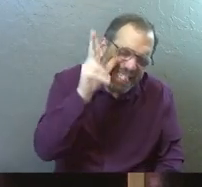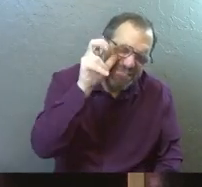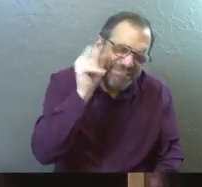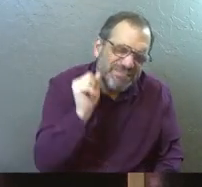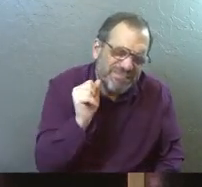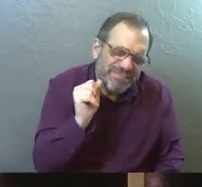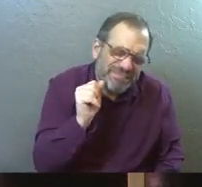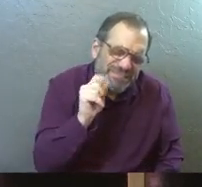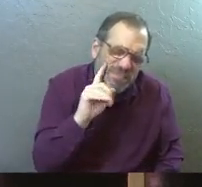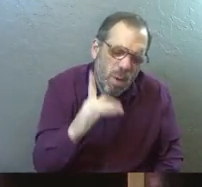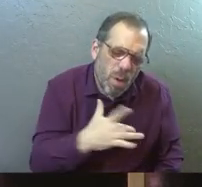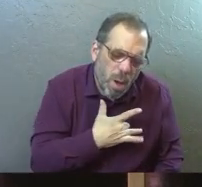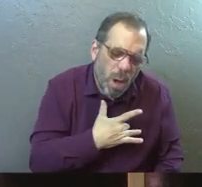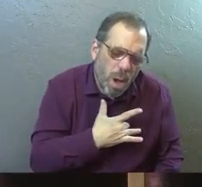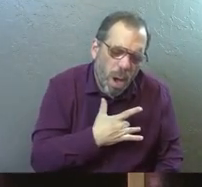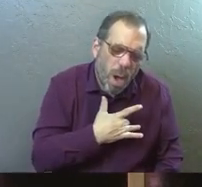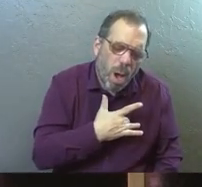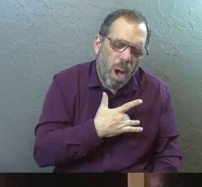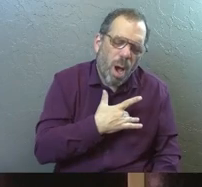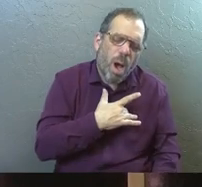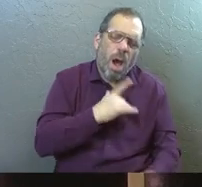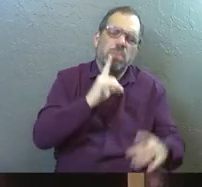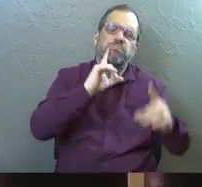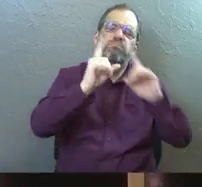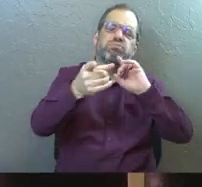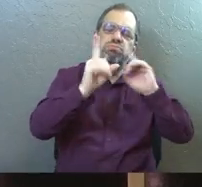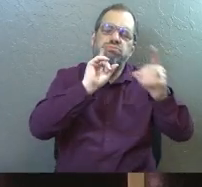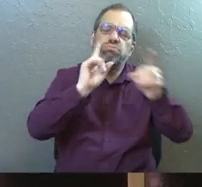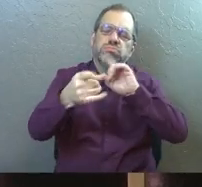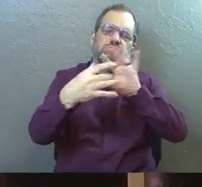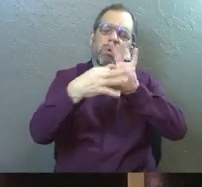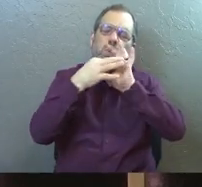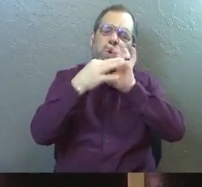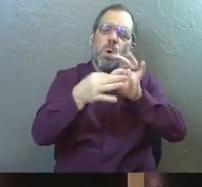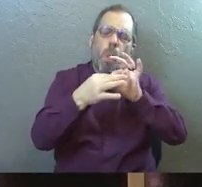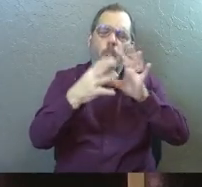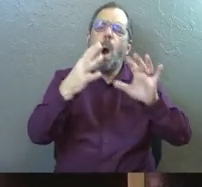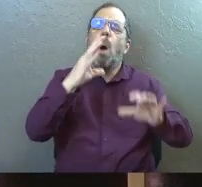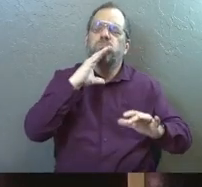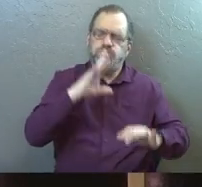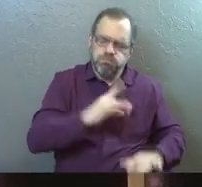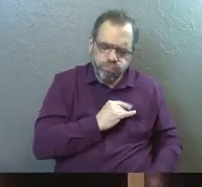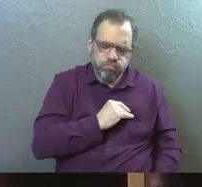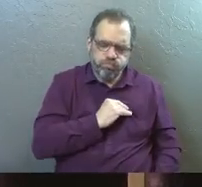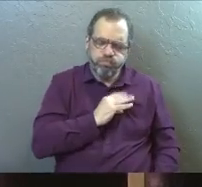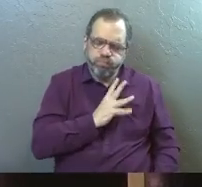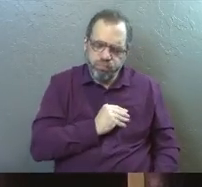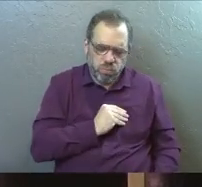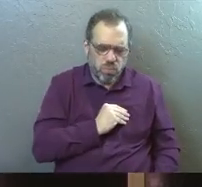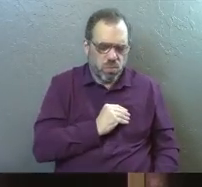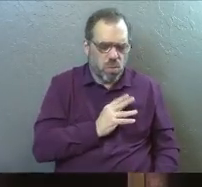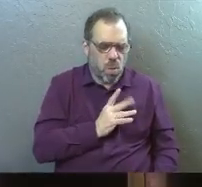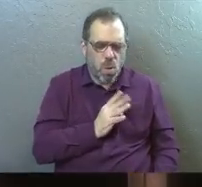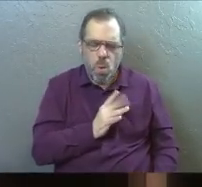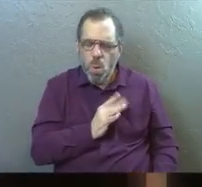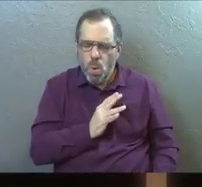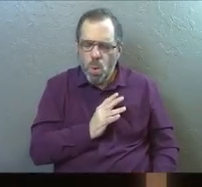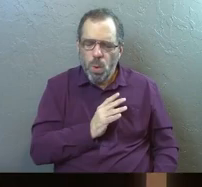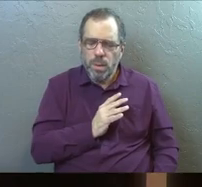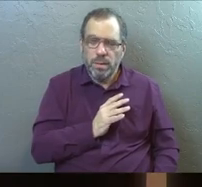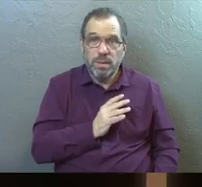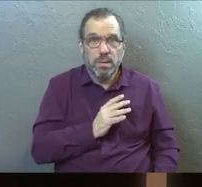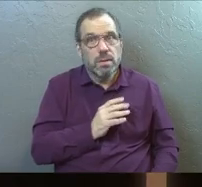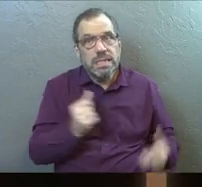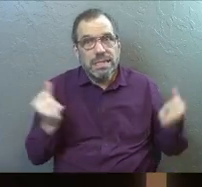leads back. And there's a sense of conversation. There's a sense of relationship that starts to build in our lives. And that can be